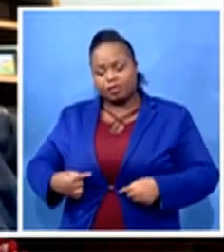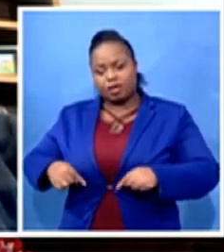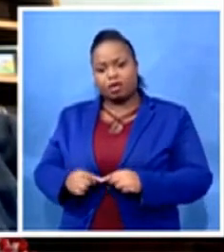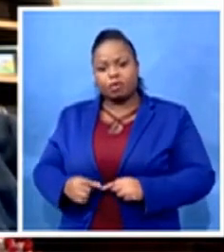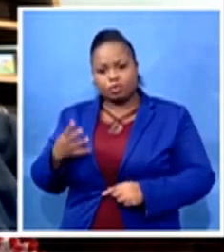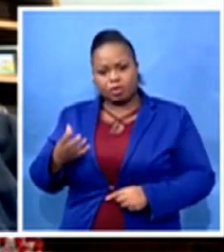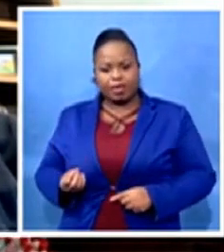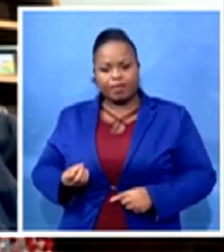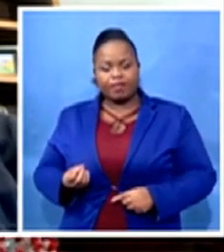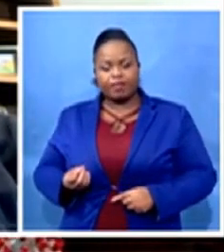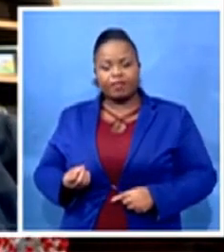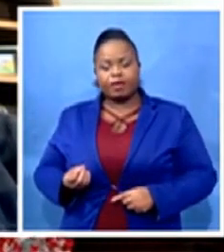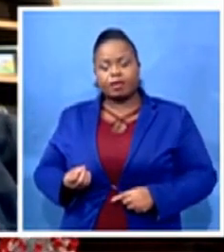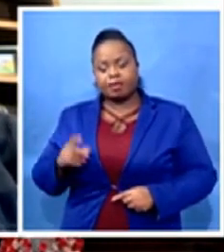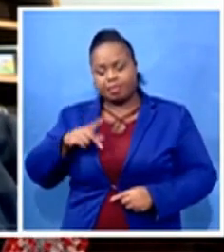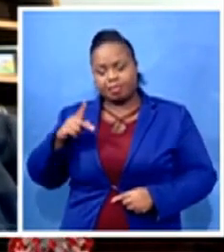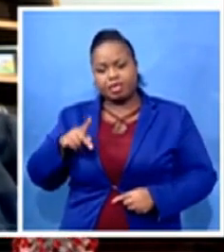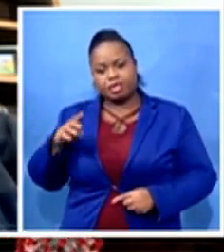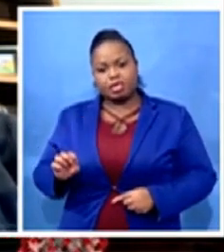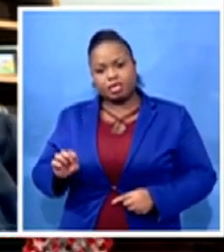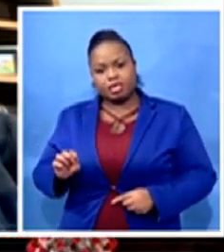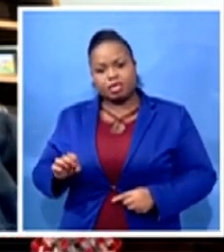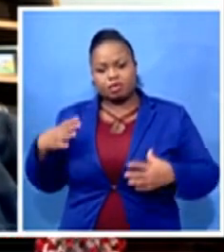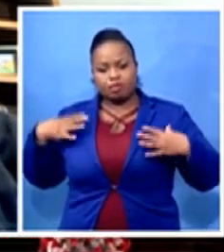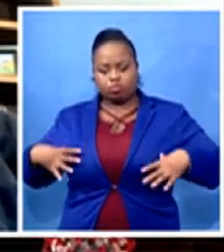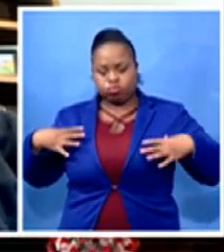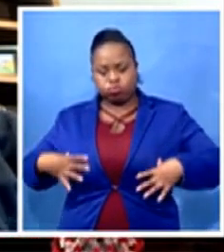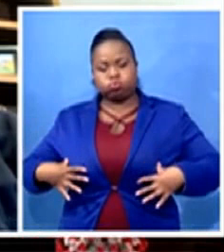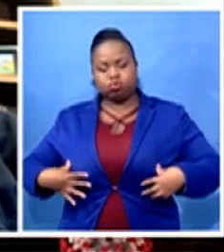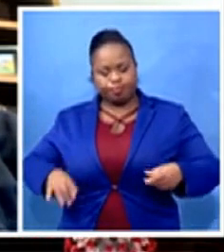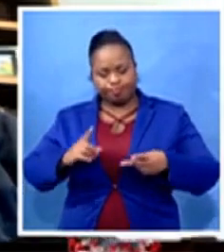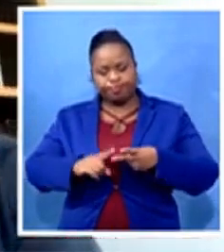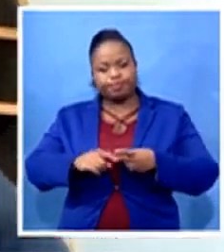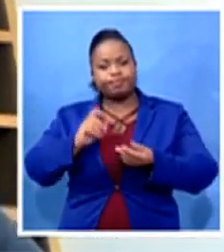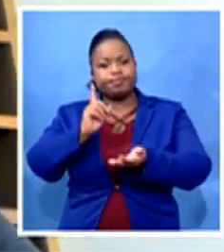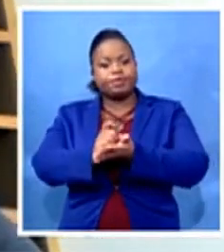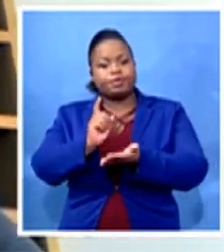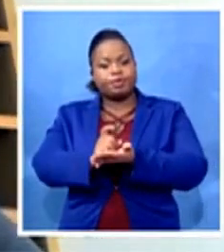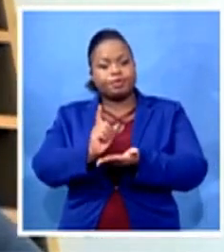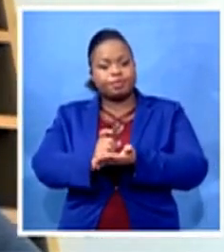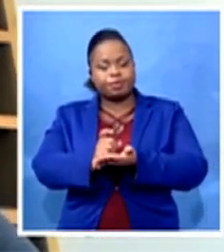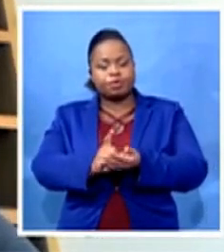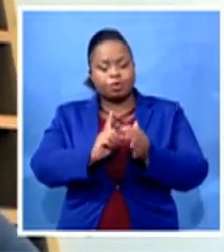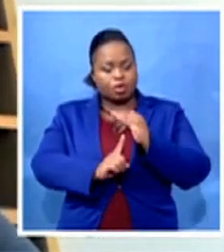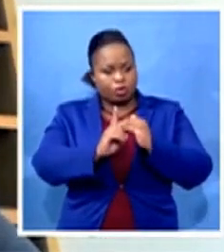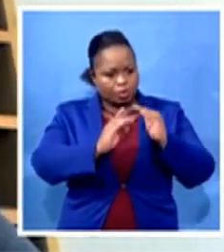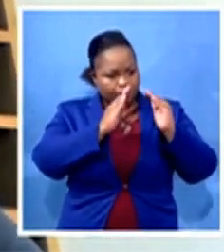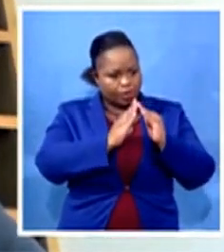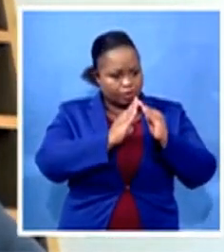PPEs. We'll have a sanitizer to always sanitize after each and every reading. We'll have a mask to make sure